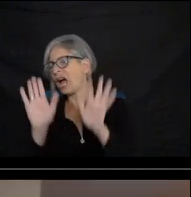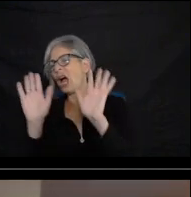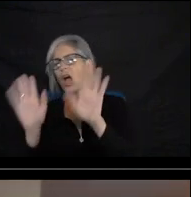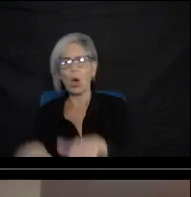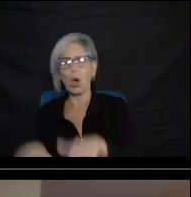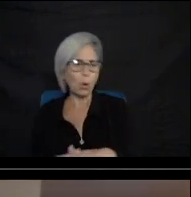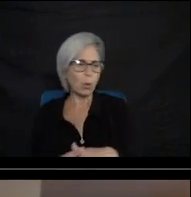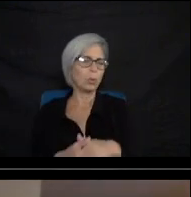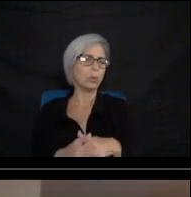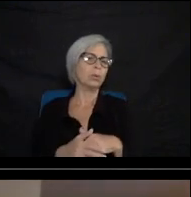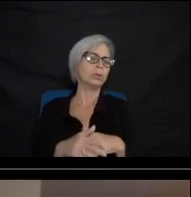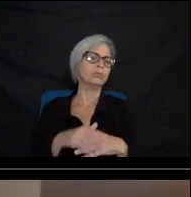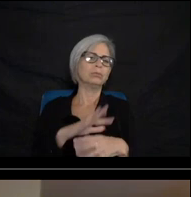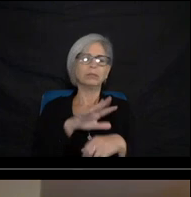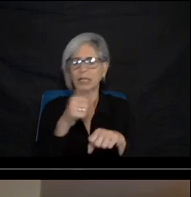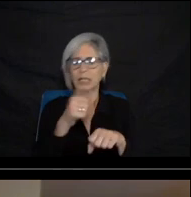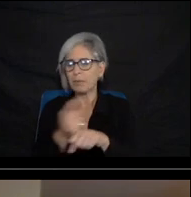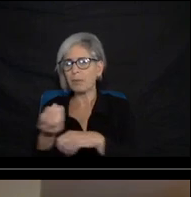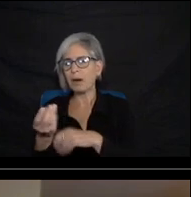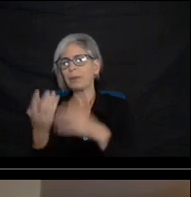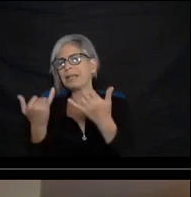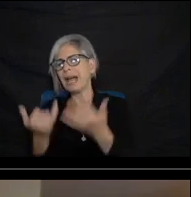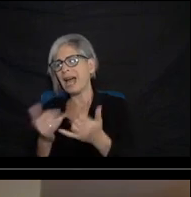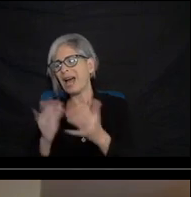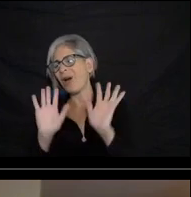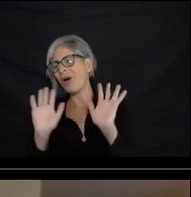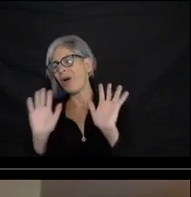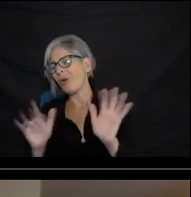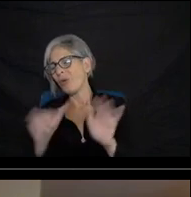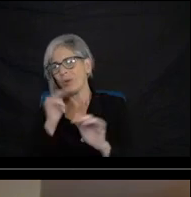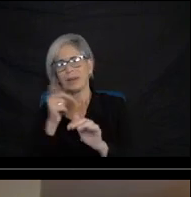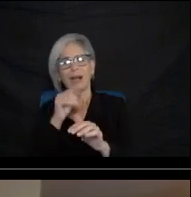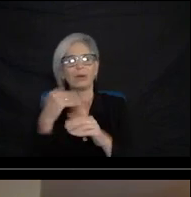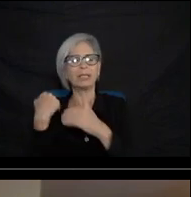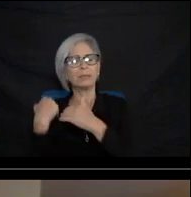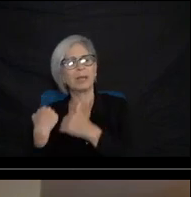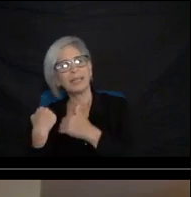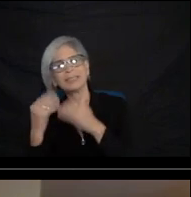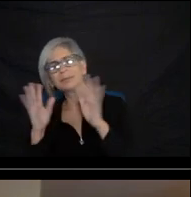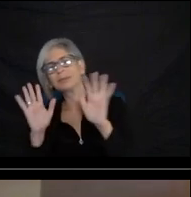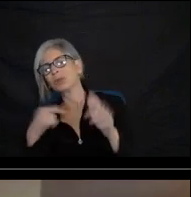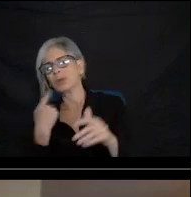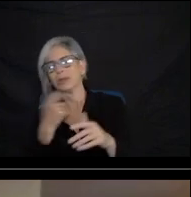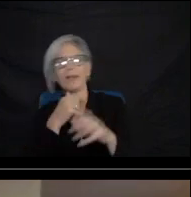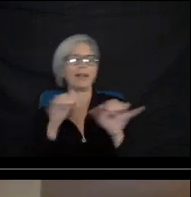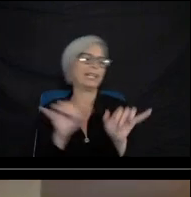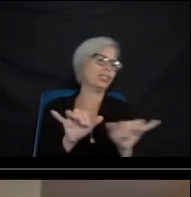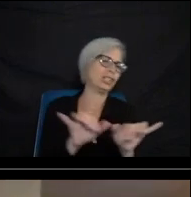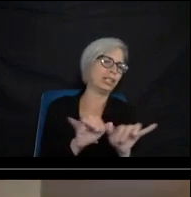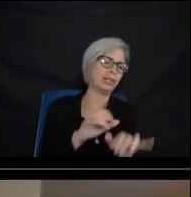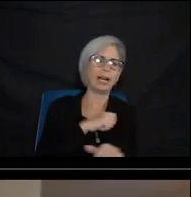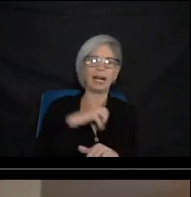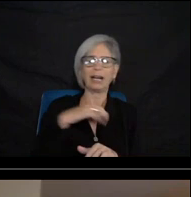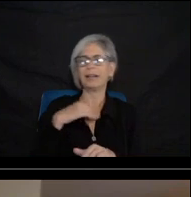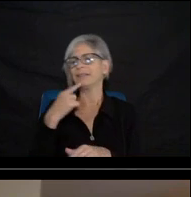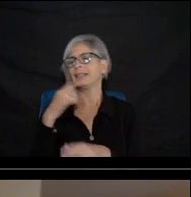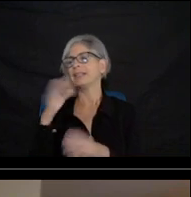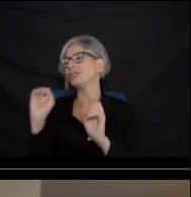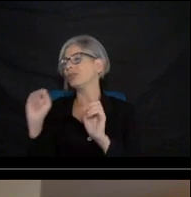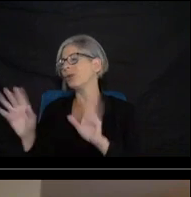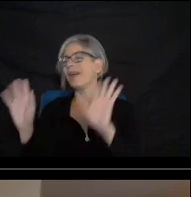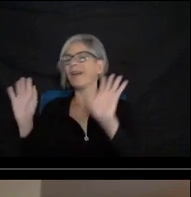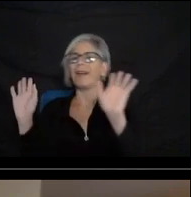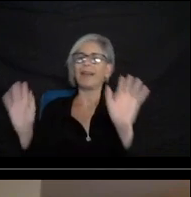this property now. We're really not responsible. We're not engineers. Our staff says it's okay